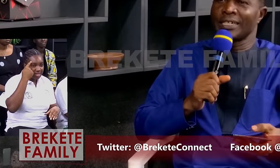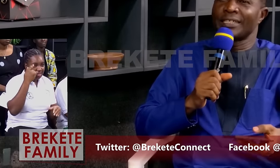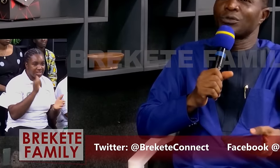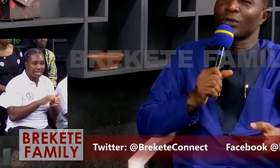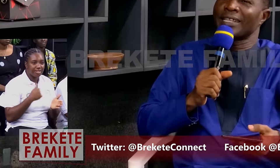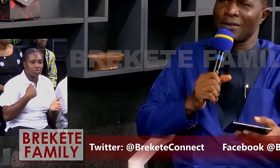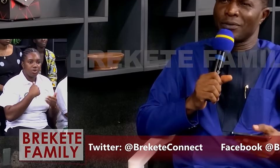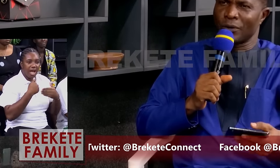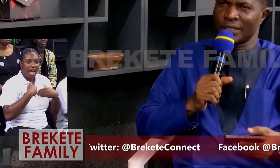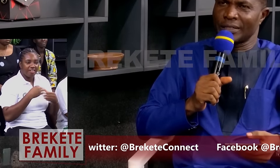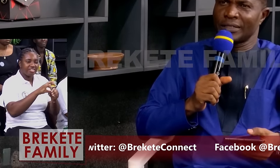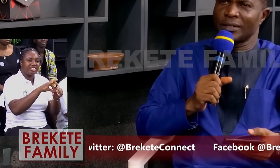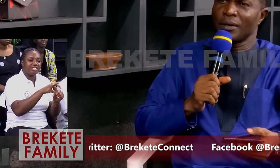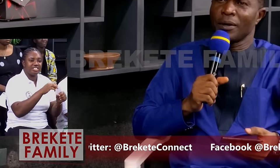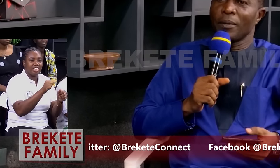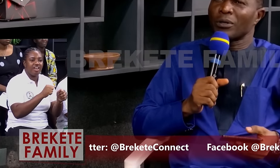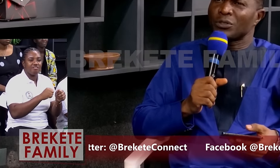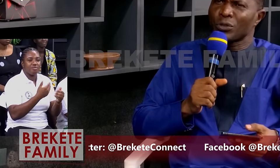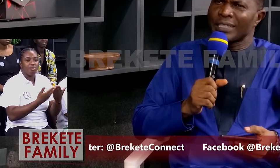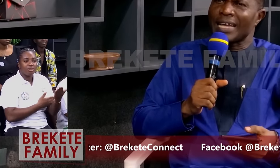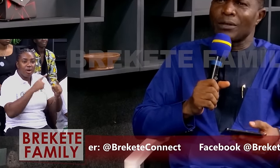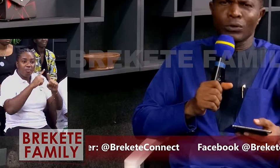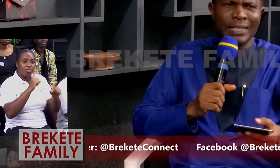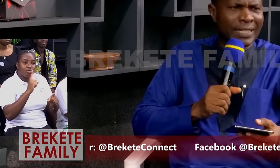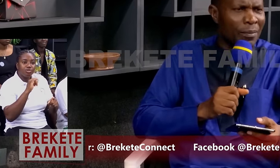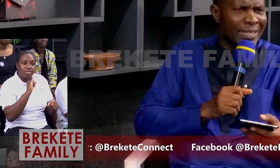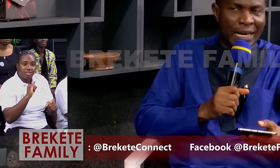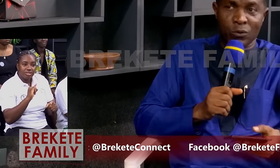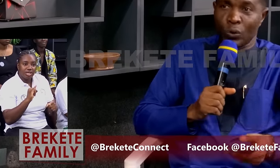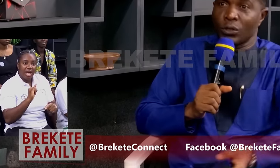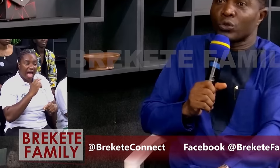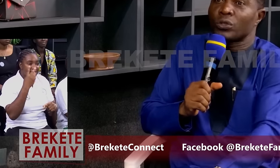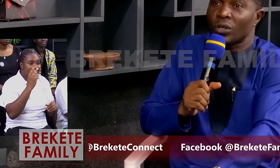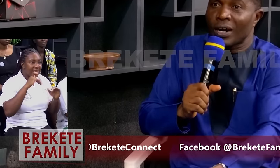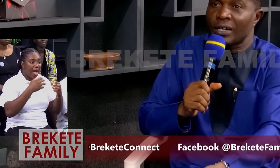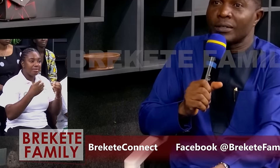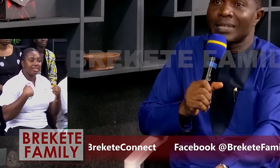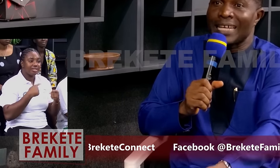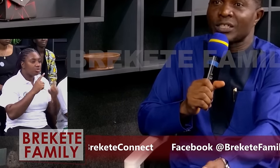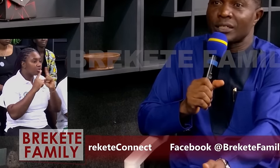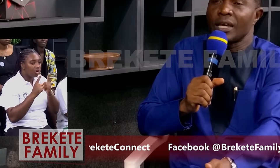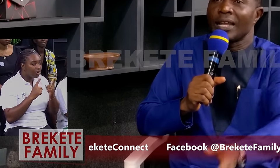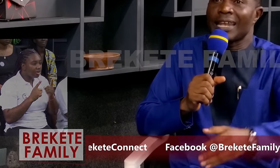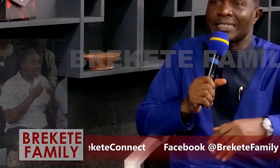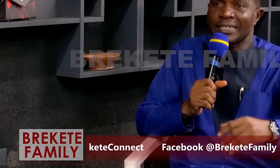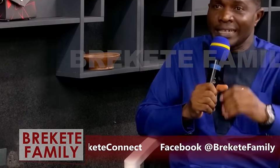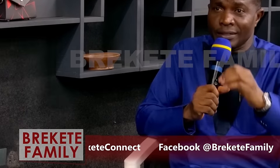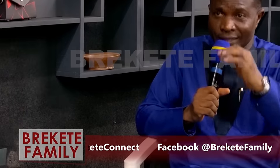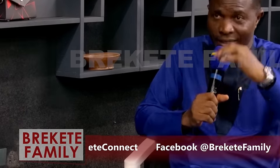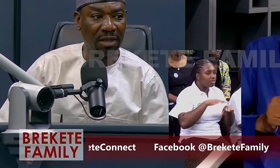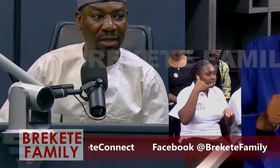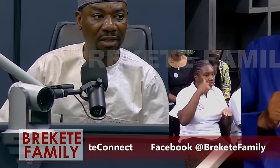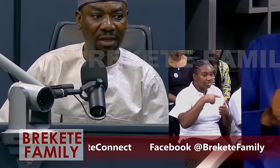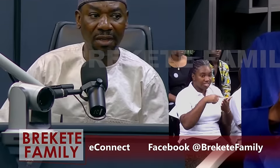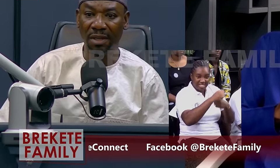we drink tea together every morning. But the truth is, I looked at how many times we got to talk. Even last, over the phone.